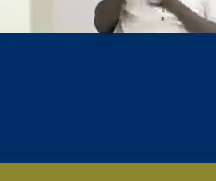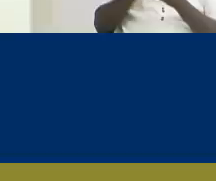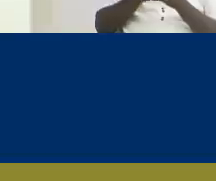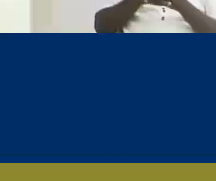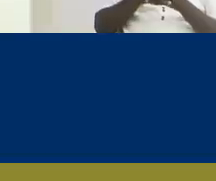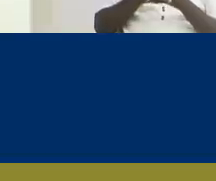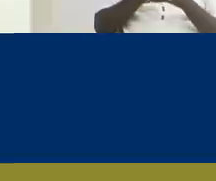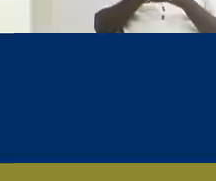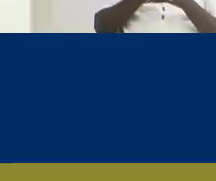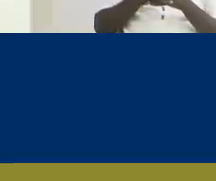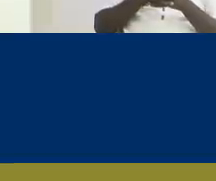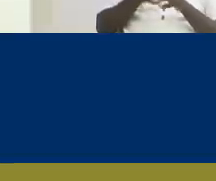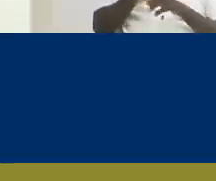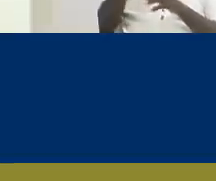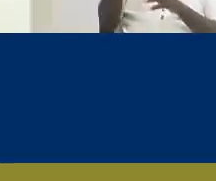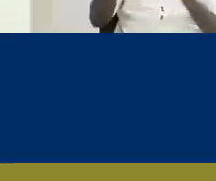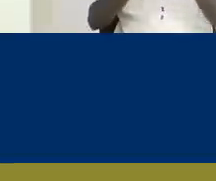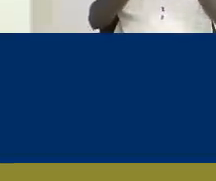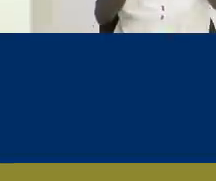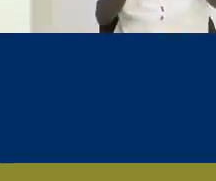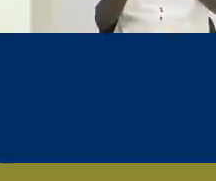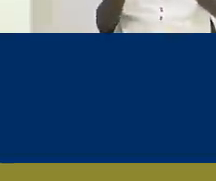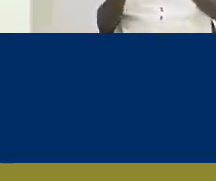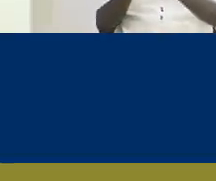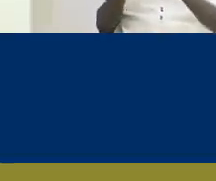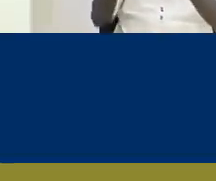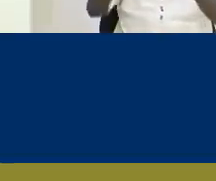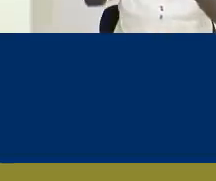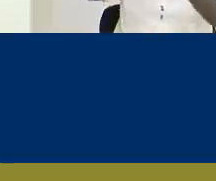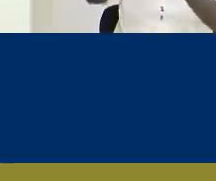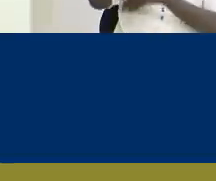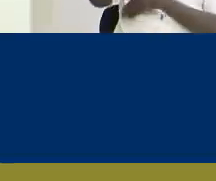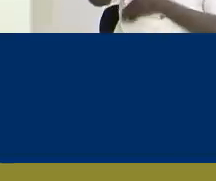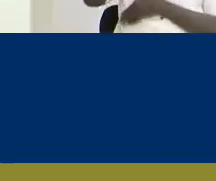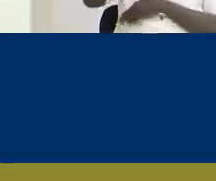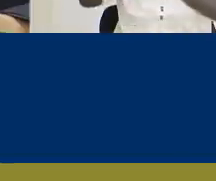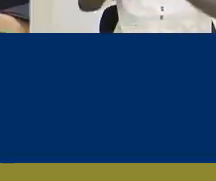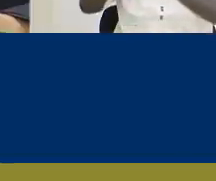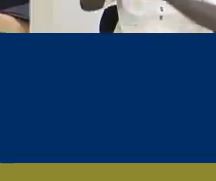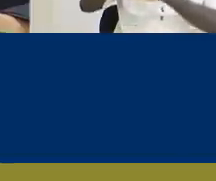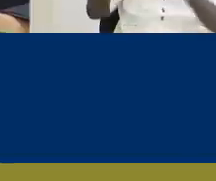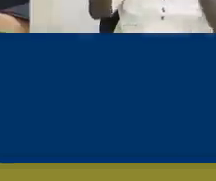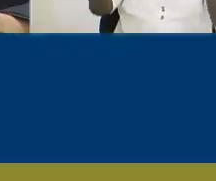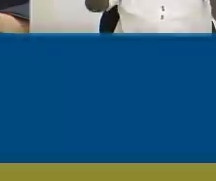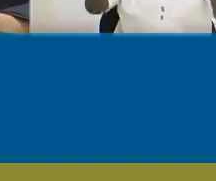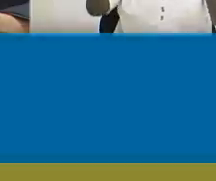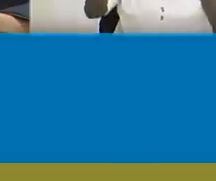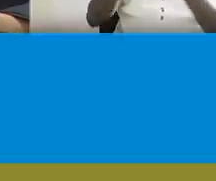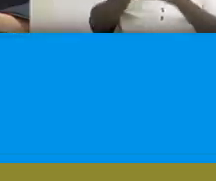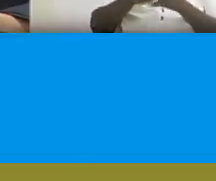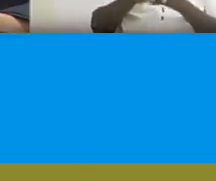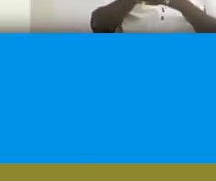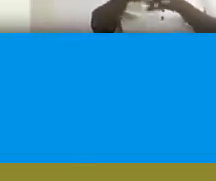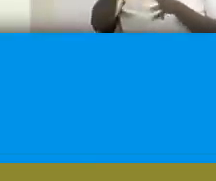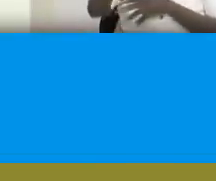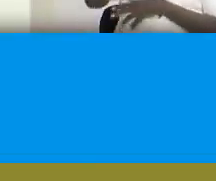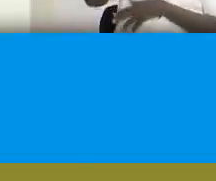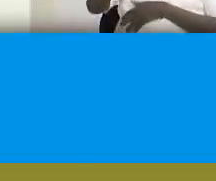doesn't it reflect a little bit of an extreme behavior on that occasion? Absolutely not.